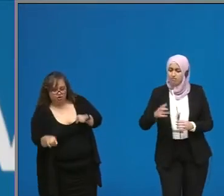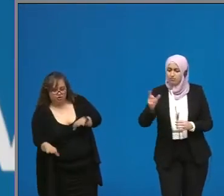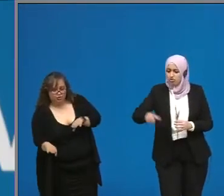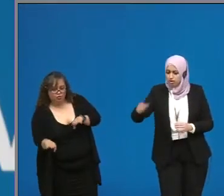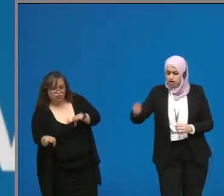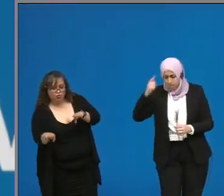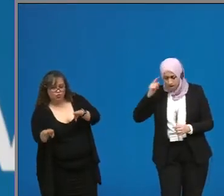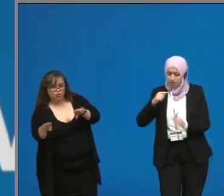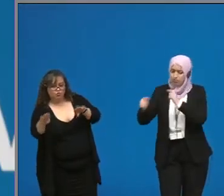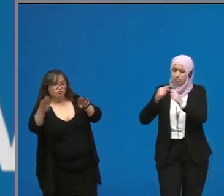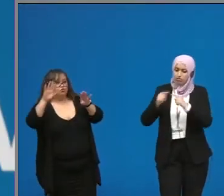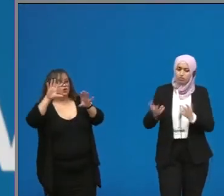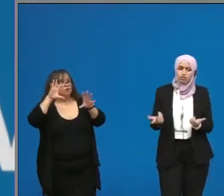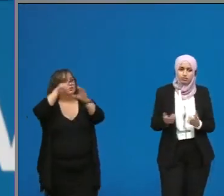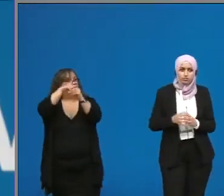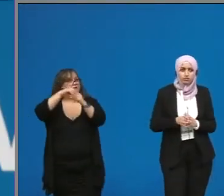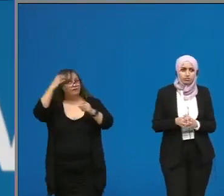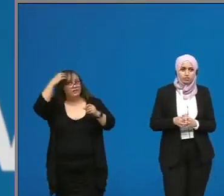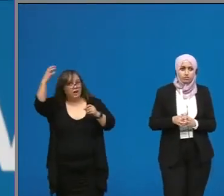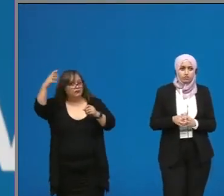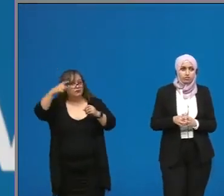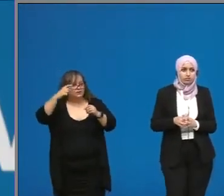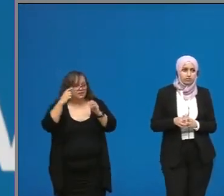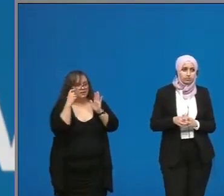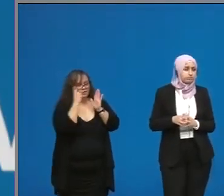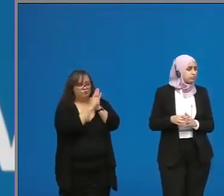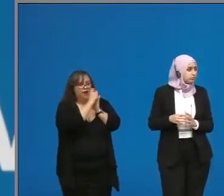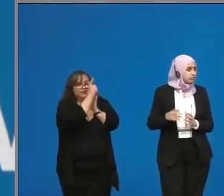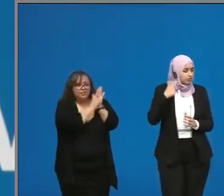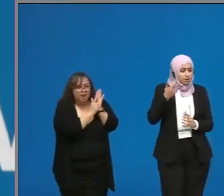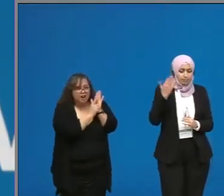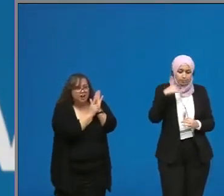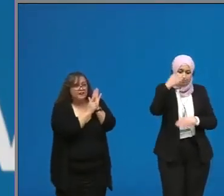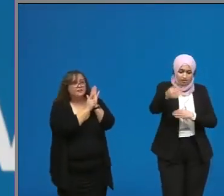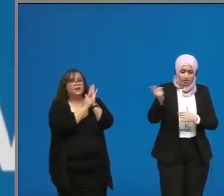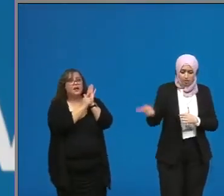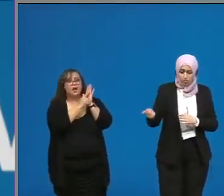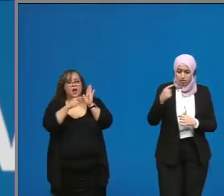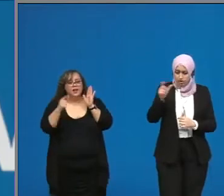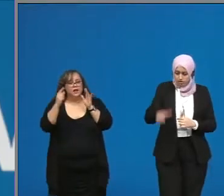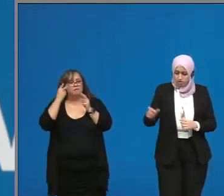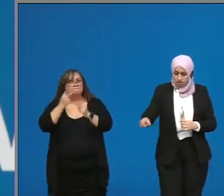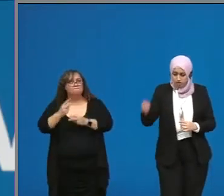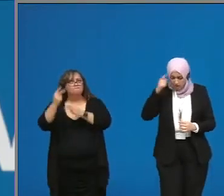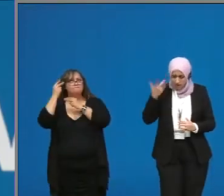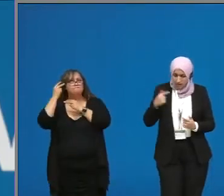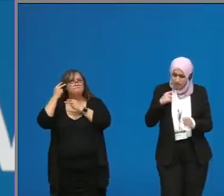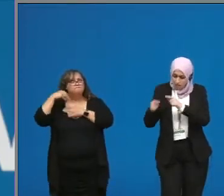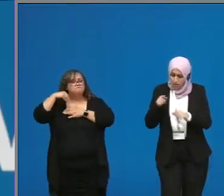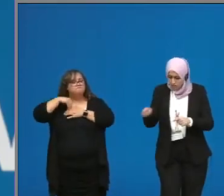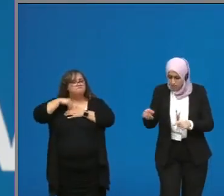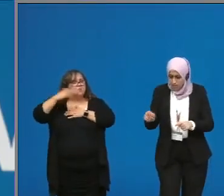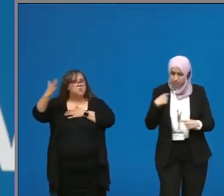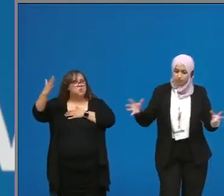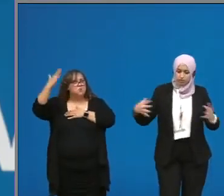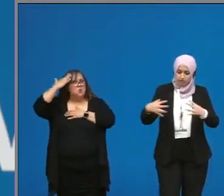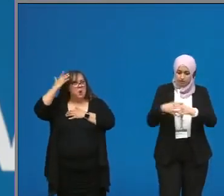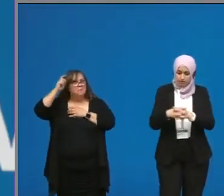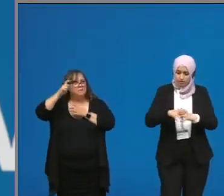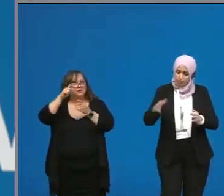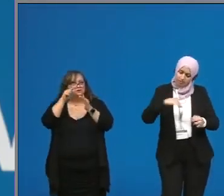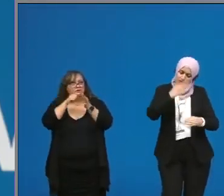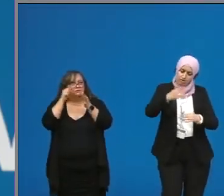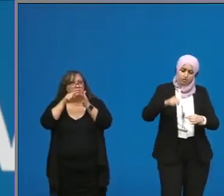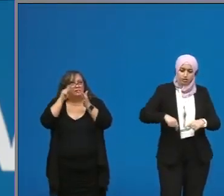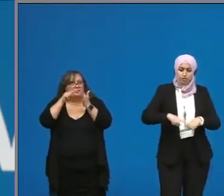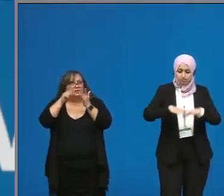can imagine that they will build infrastructures that are from point zero is going to be accessible.